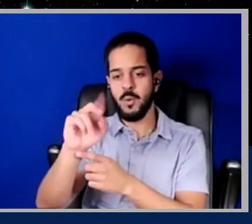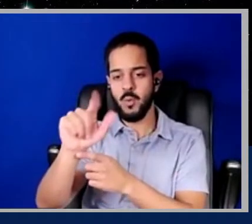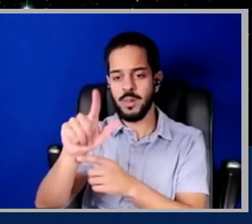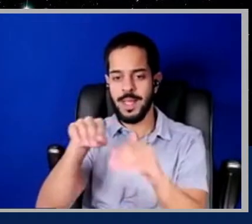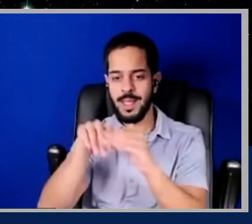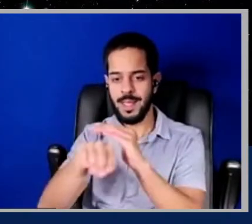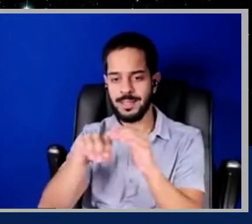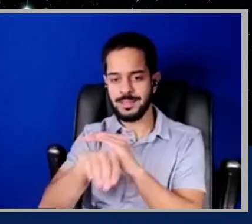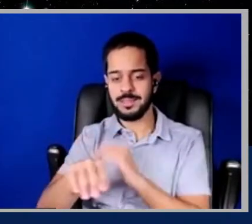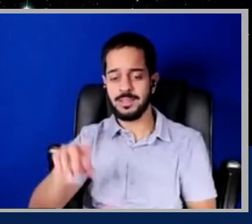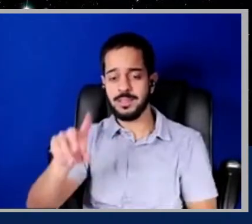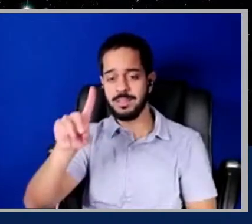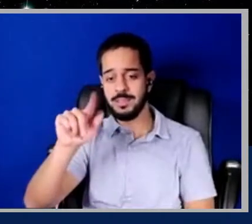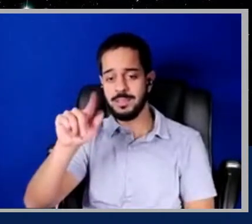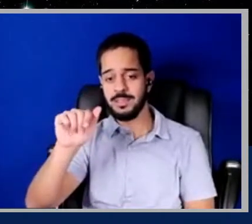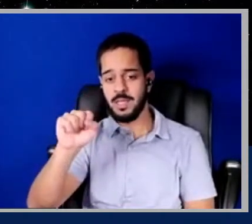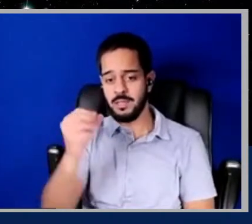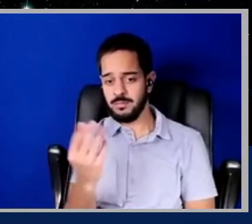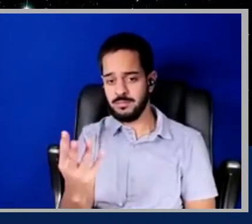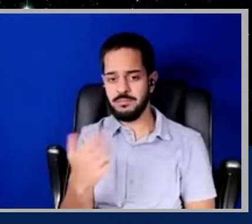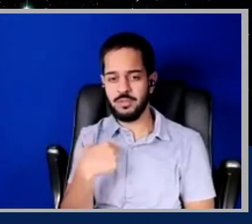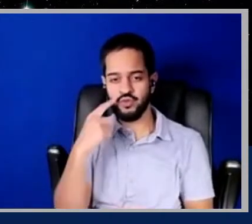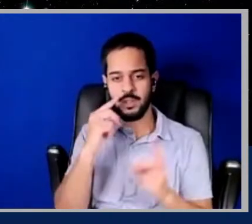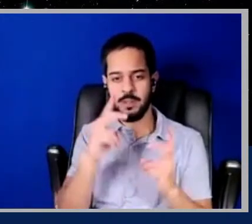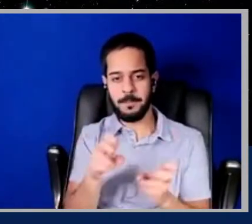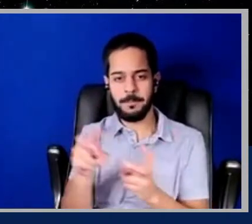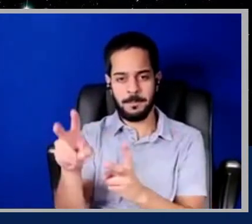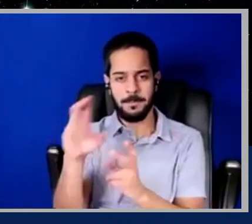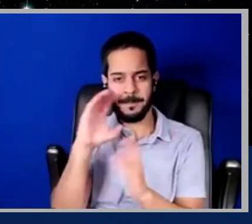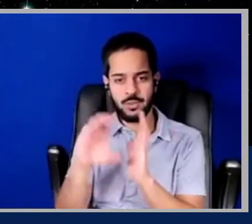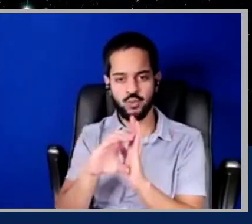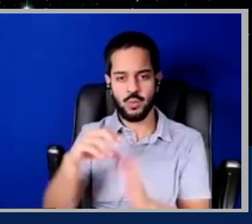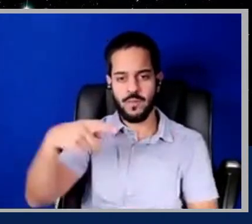an example of a pulsar, and like the different ways